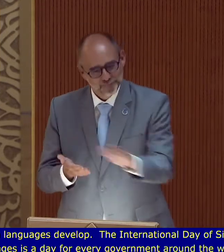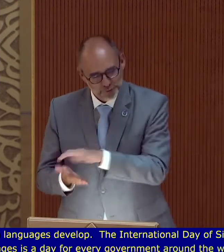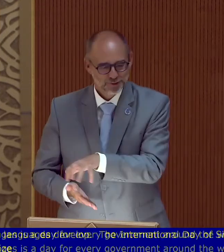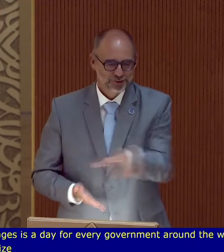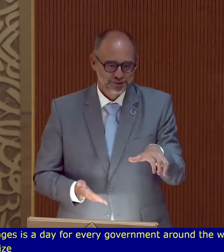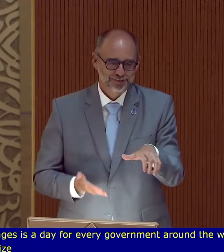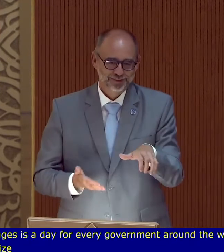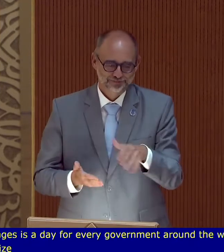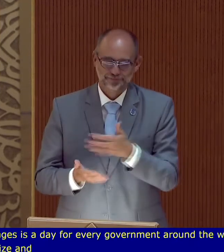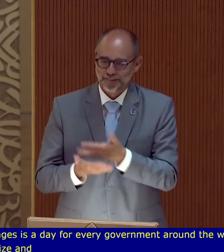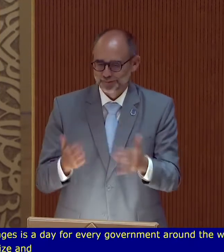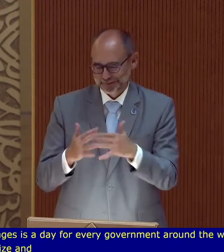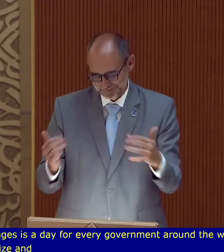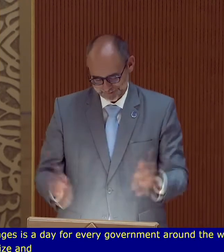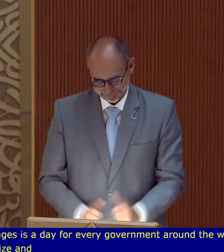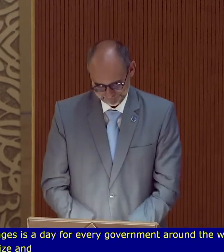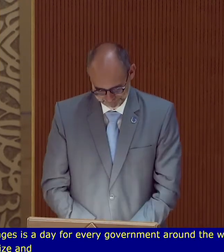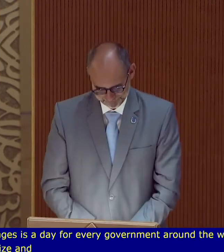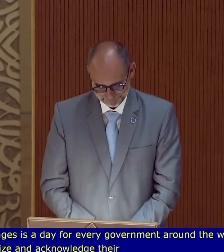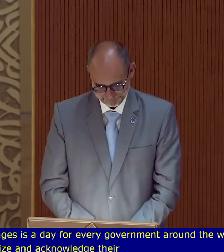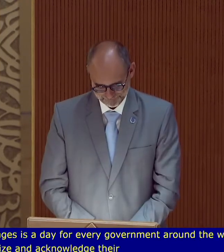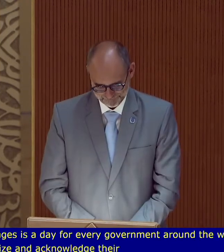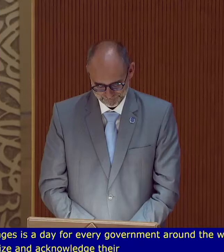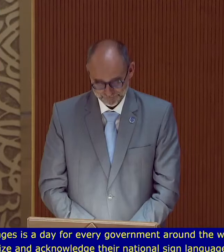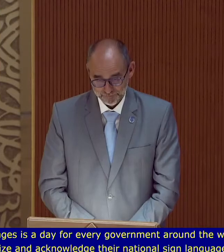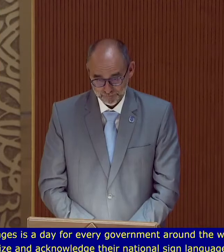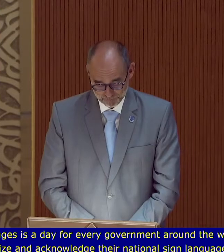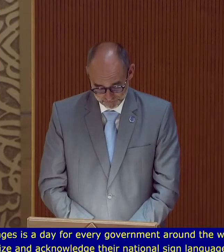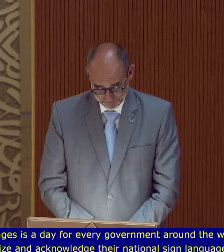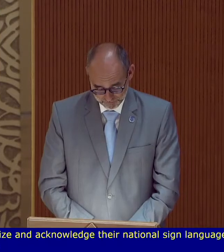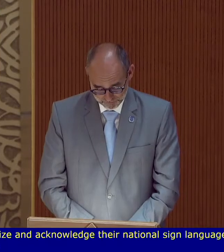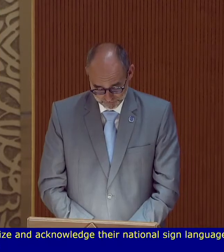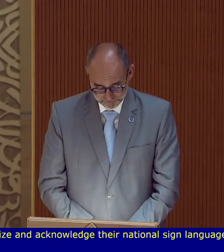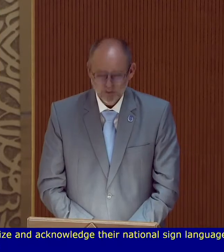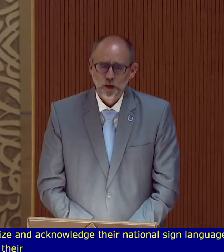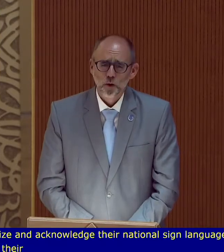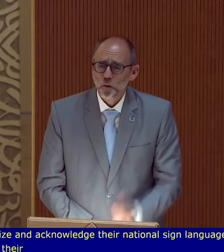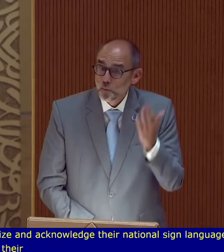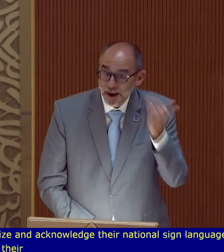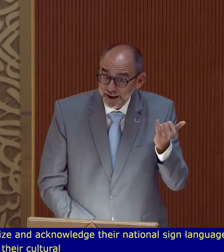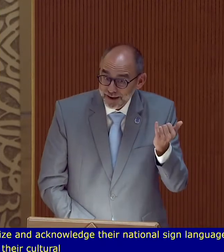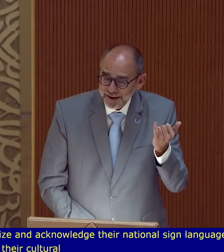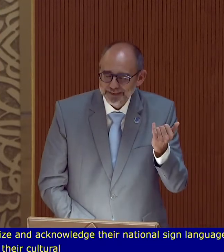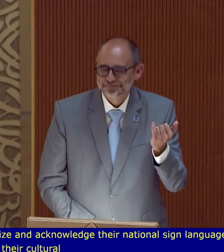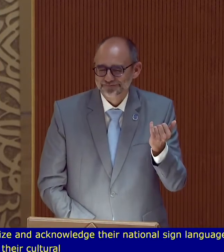sign languages as part of their cultural diversity and linguistic diversity within that nation.